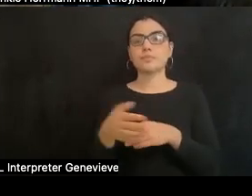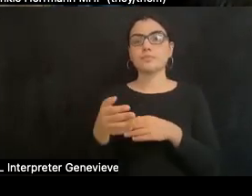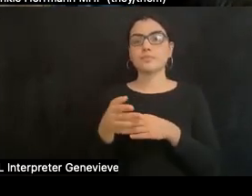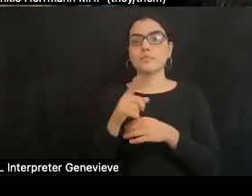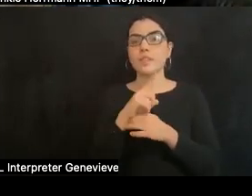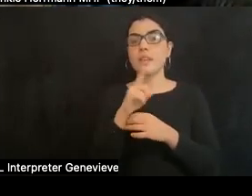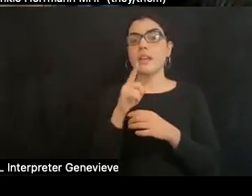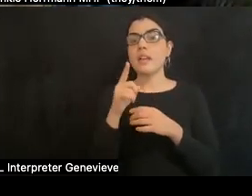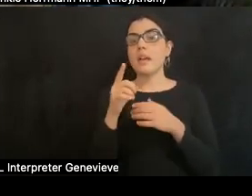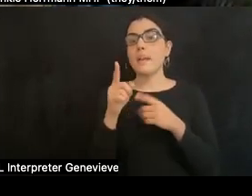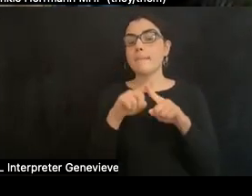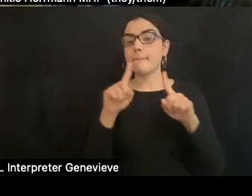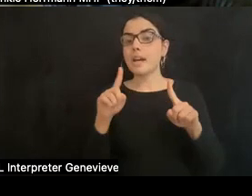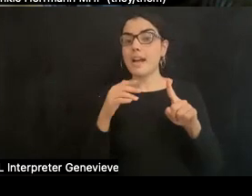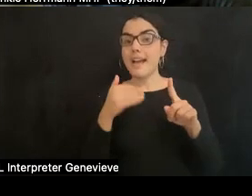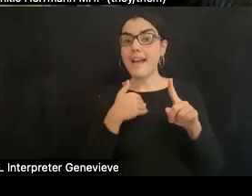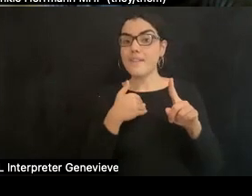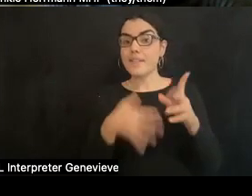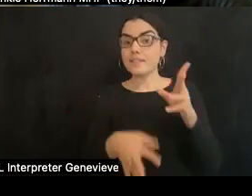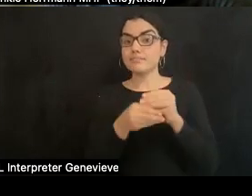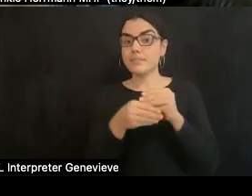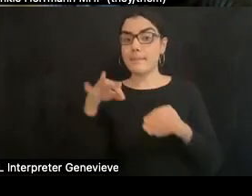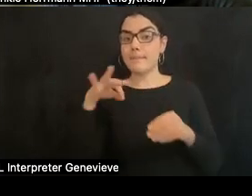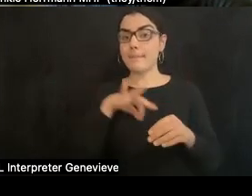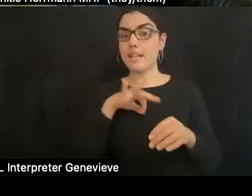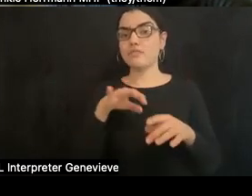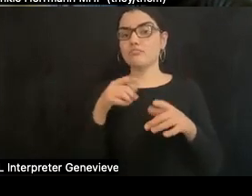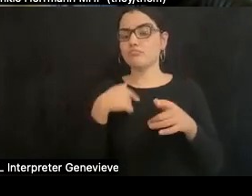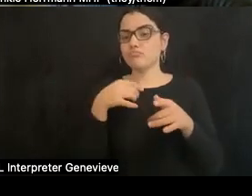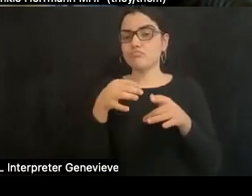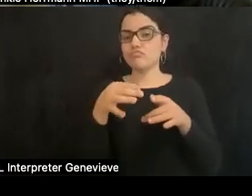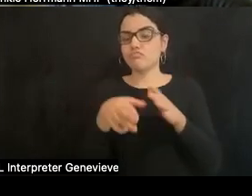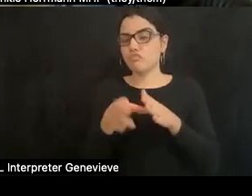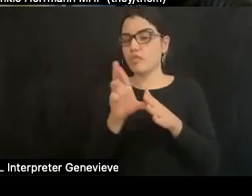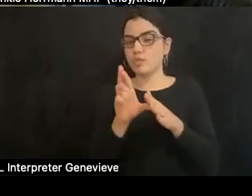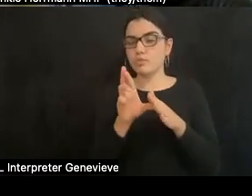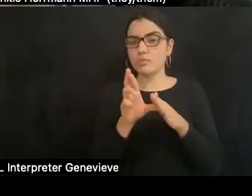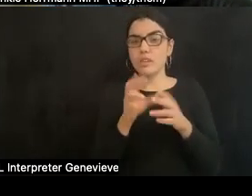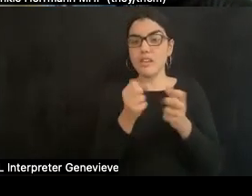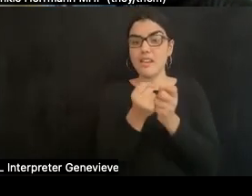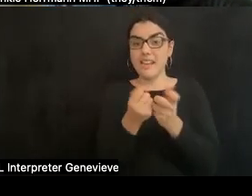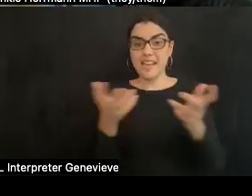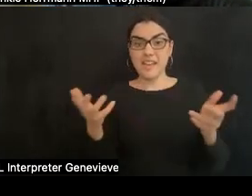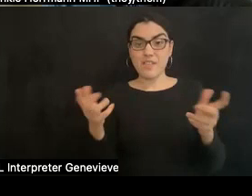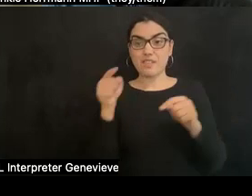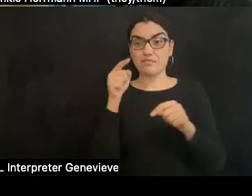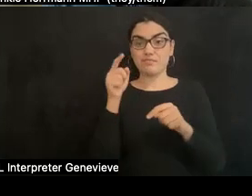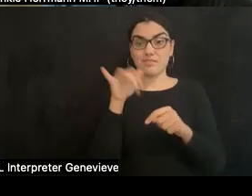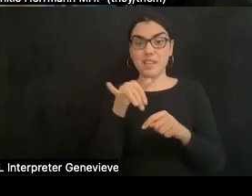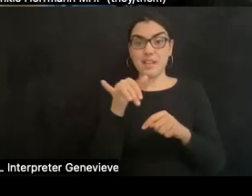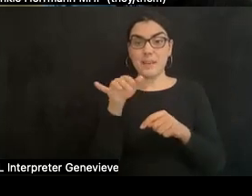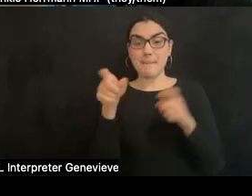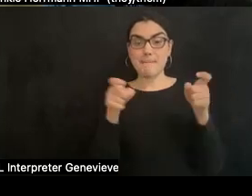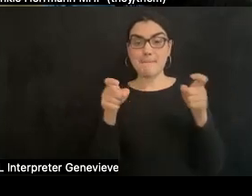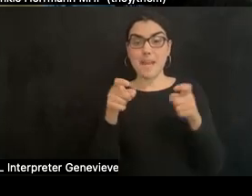some additional benefits. So just to kind of review, all the things that were in the managed care plan,